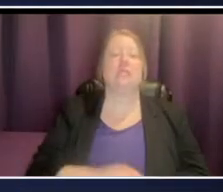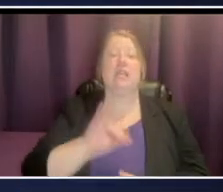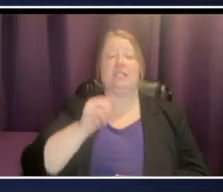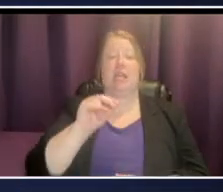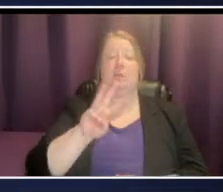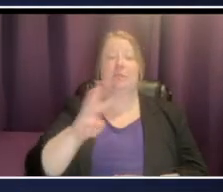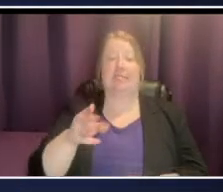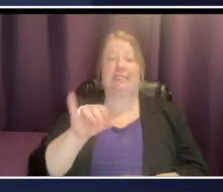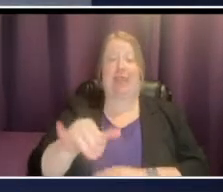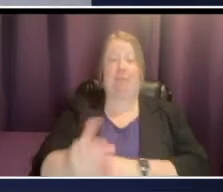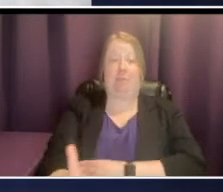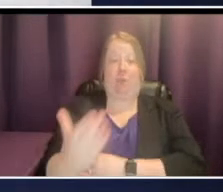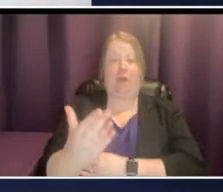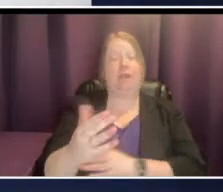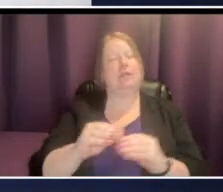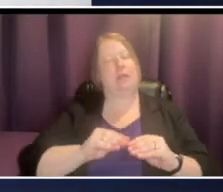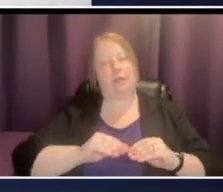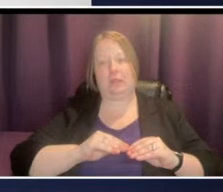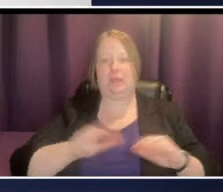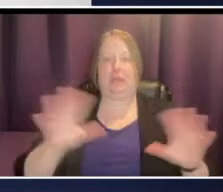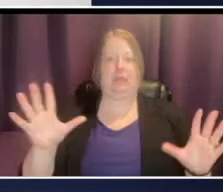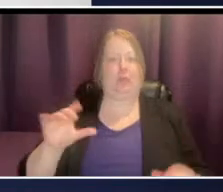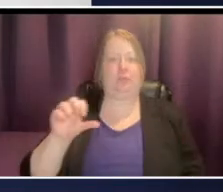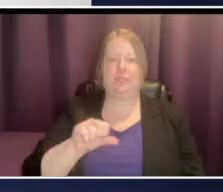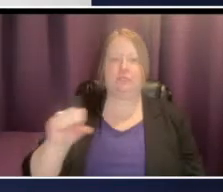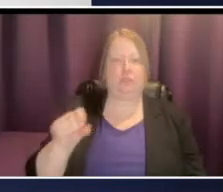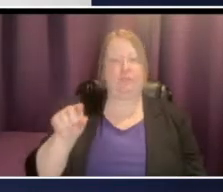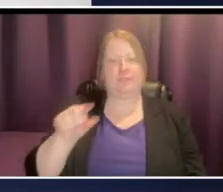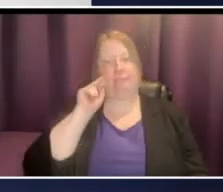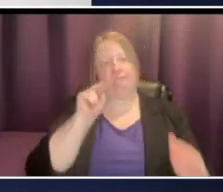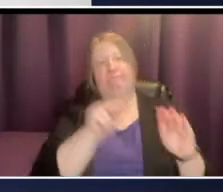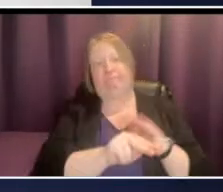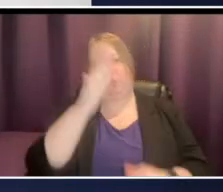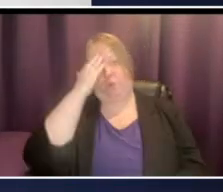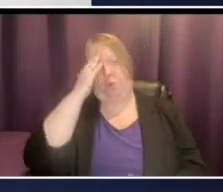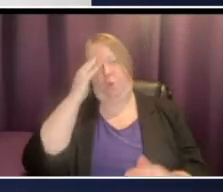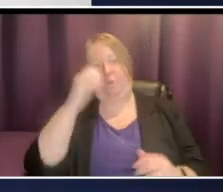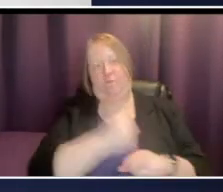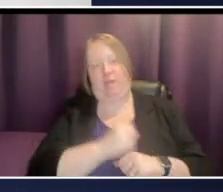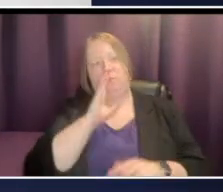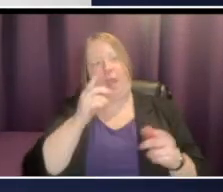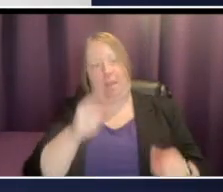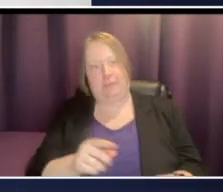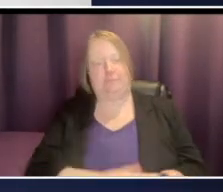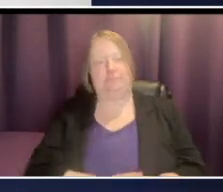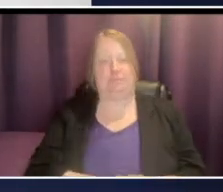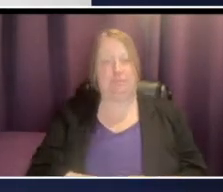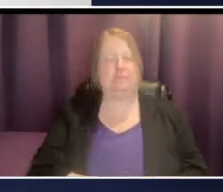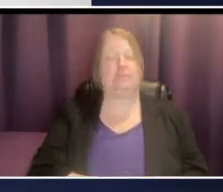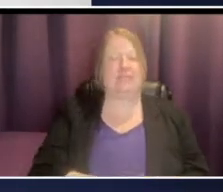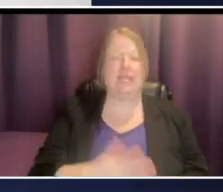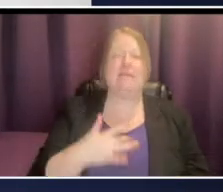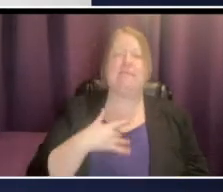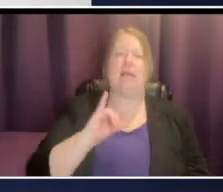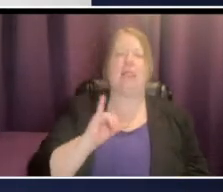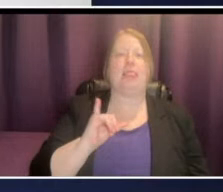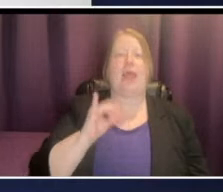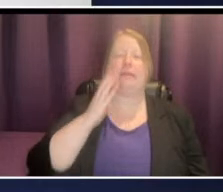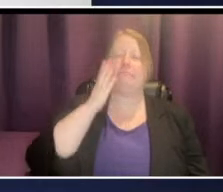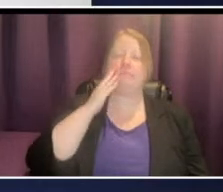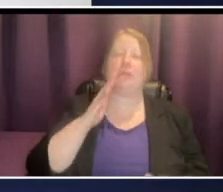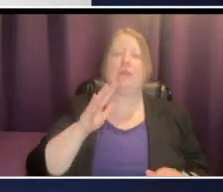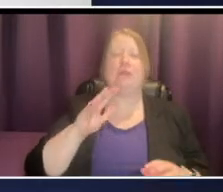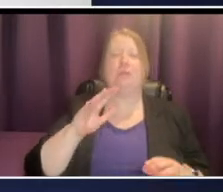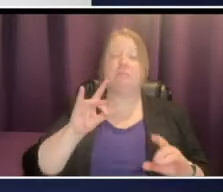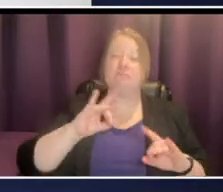was clear that the Secret Service anticipated violence. It felt like the calm before the storm,